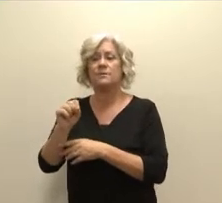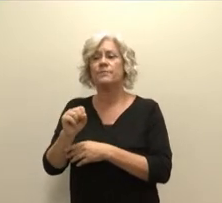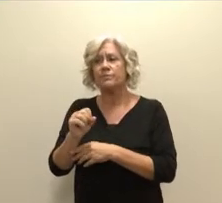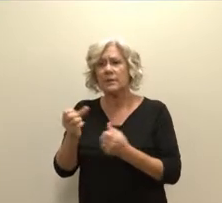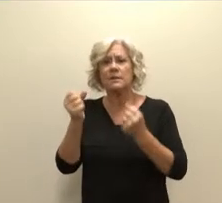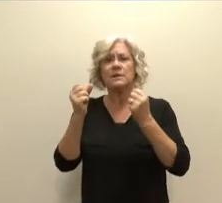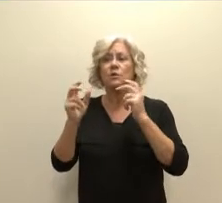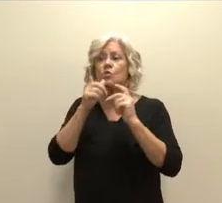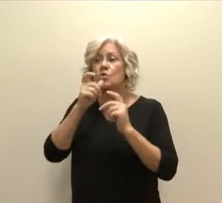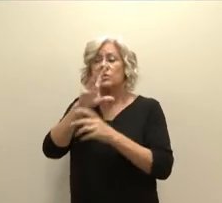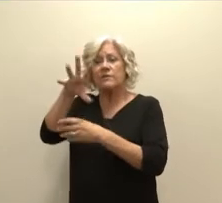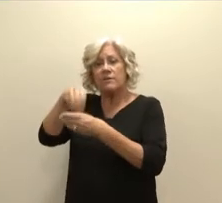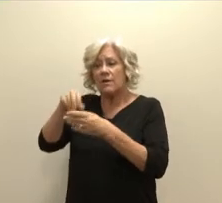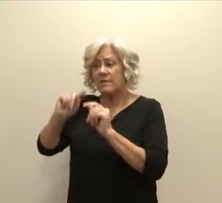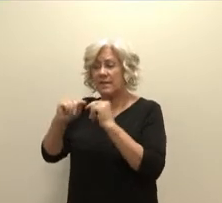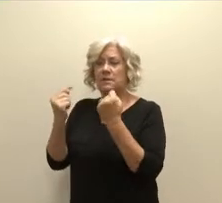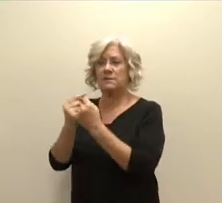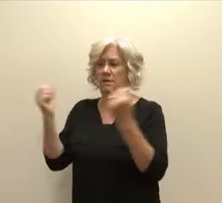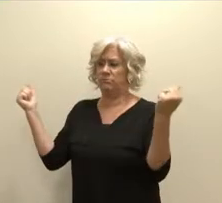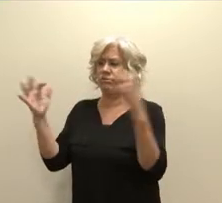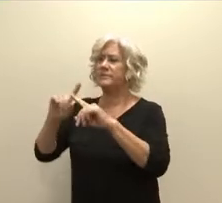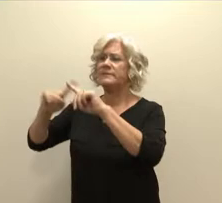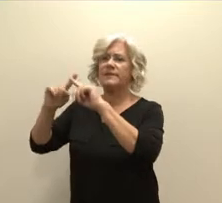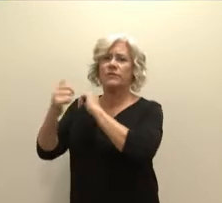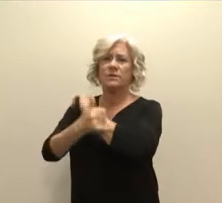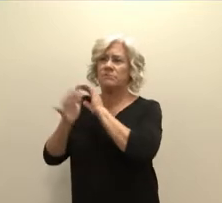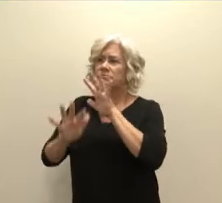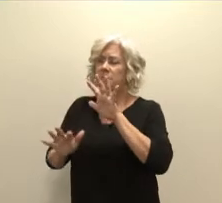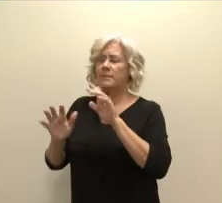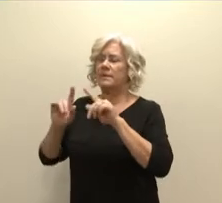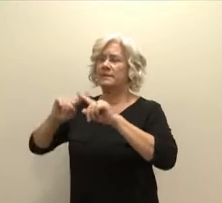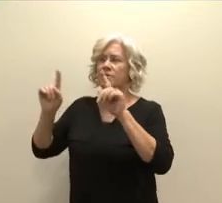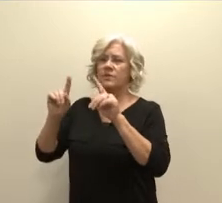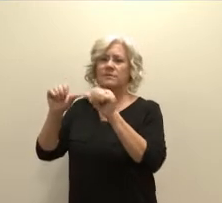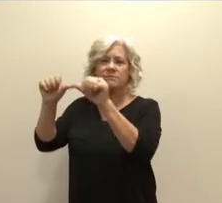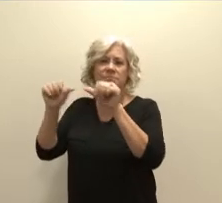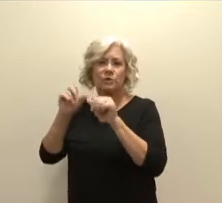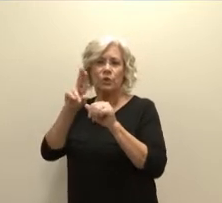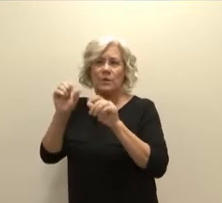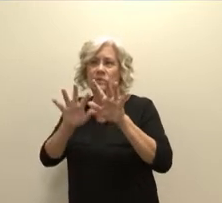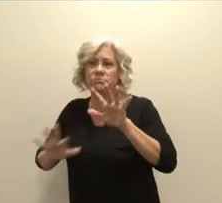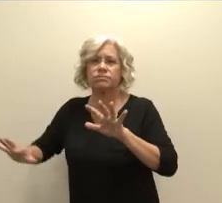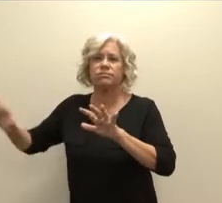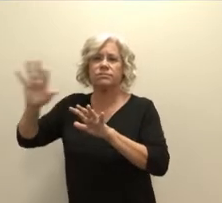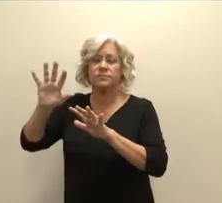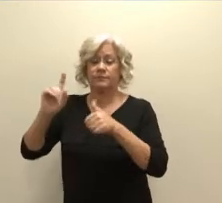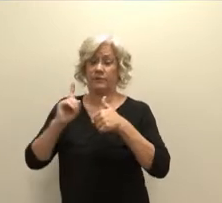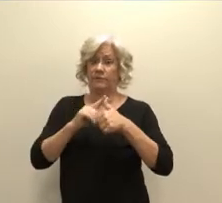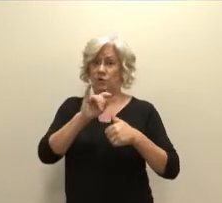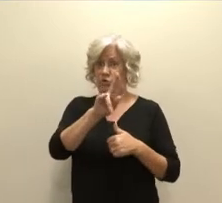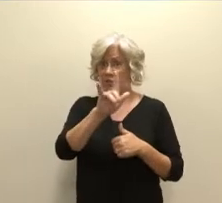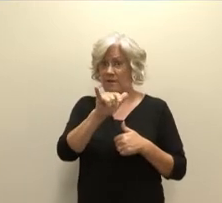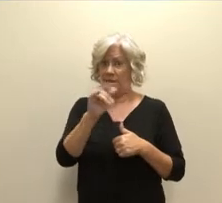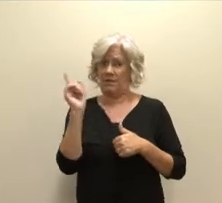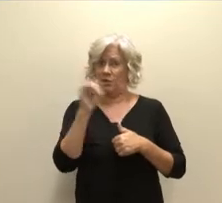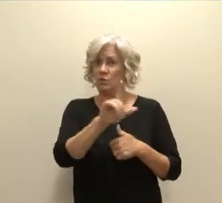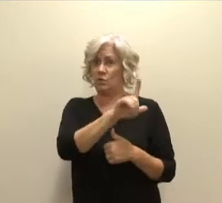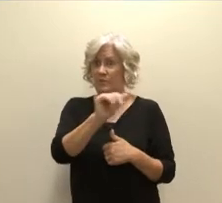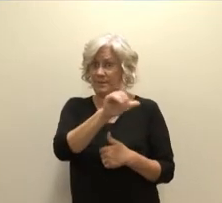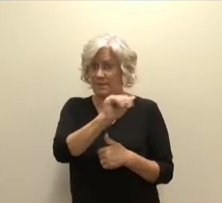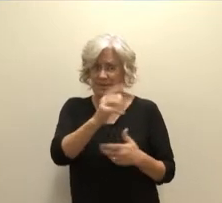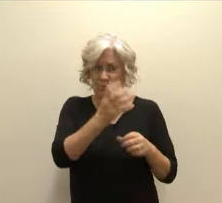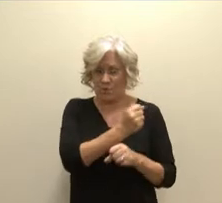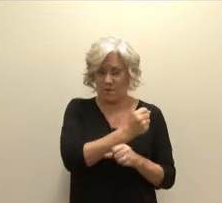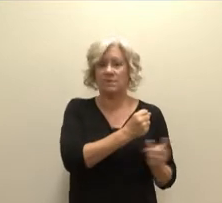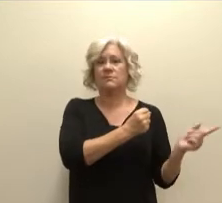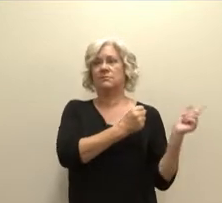around the area, the District 9 All-Stars first earned the Southwest Regional title in Louisiana in July, then quickly turned around to